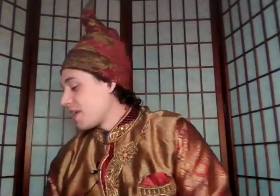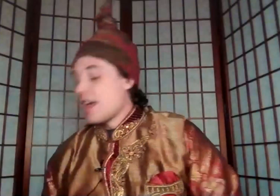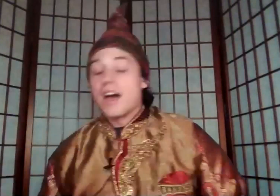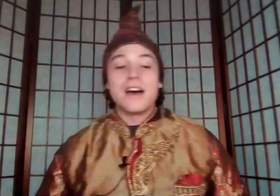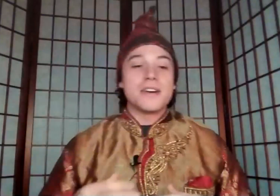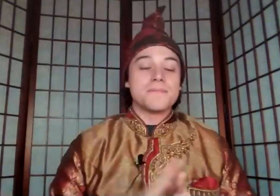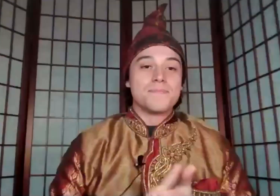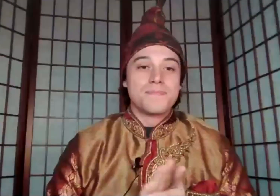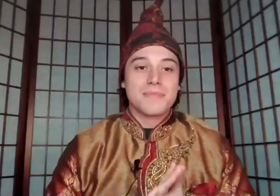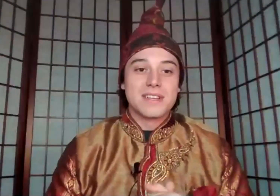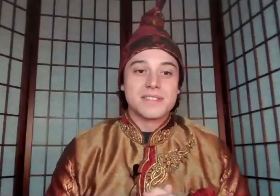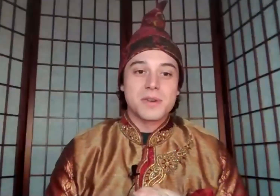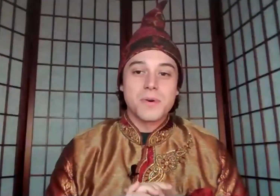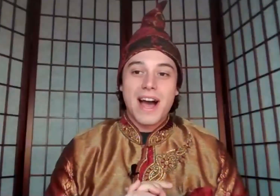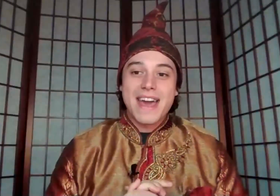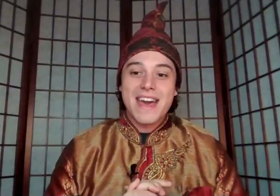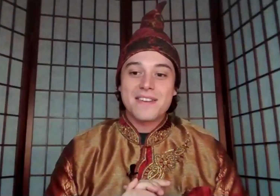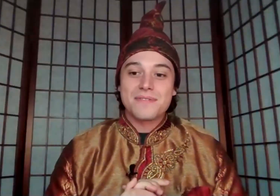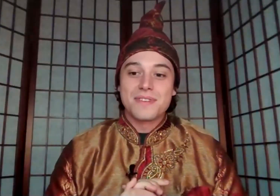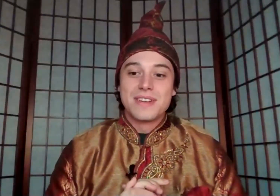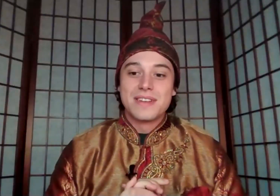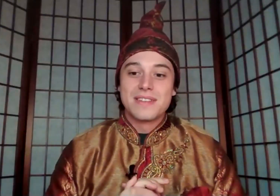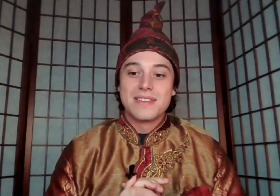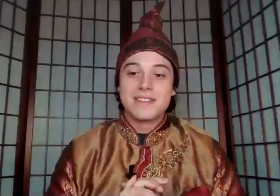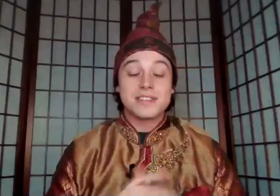go on. So